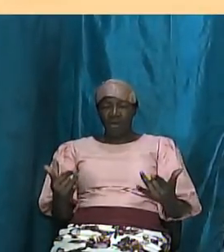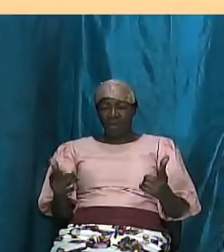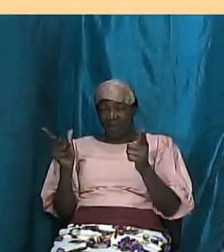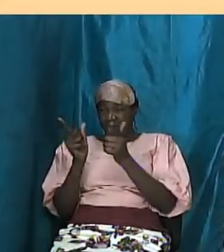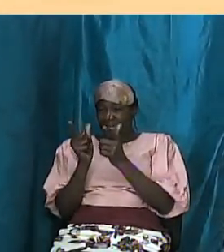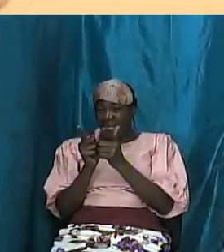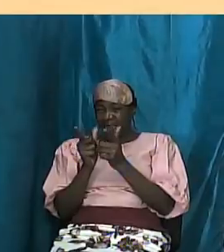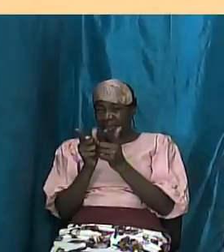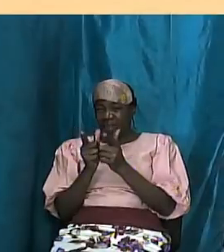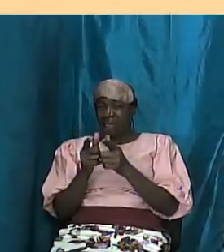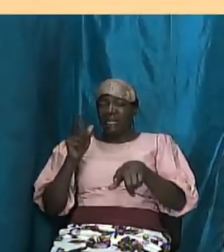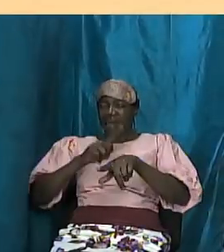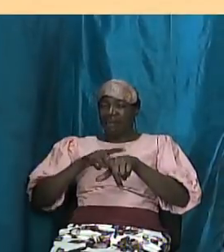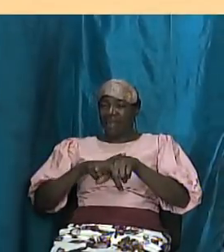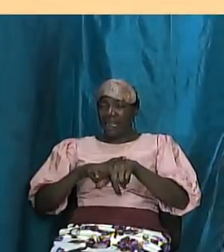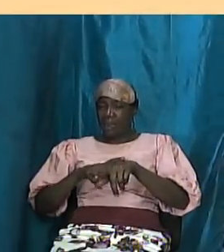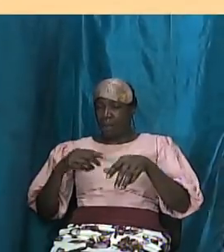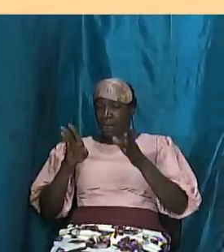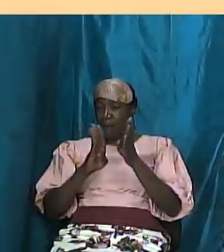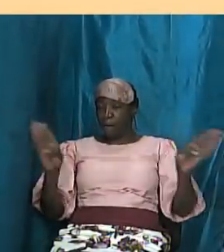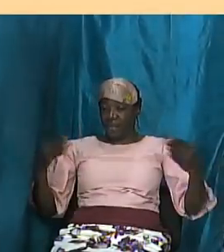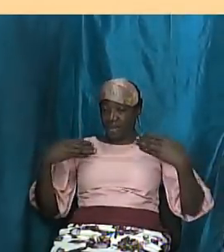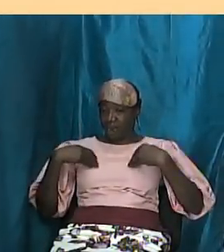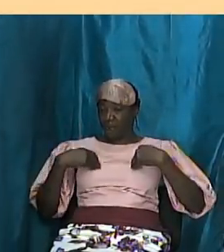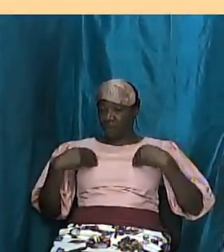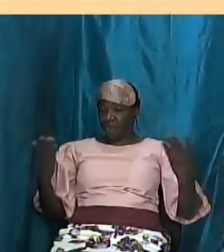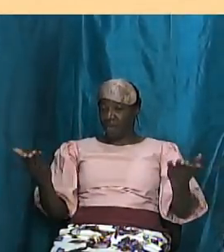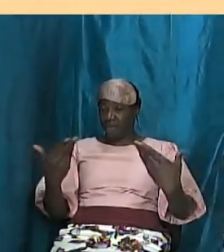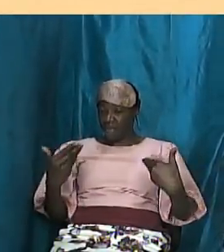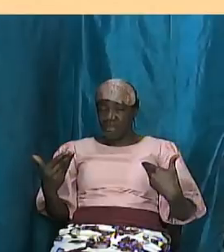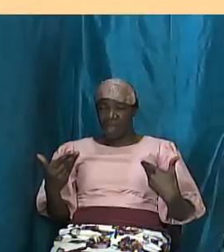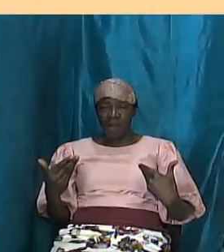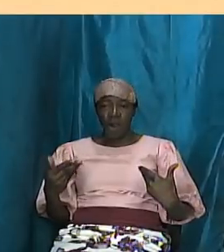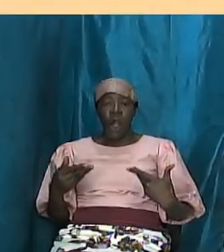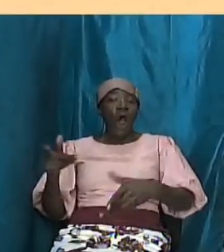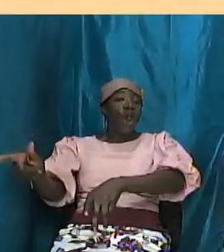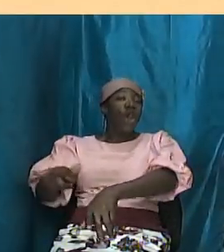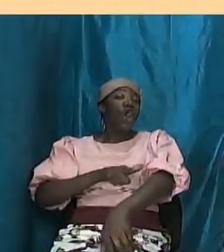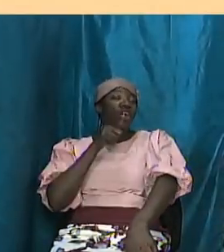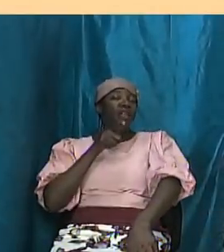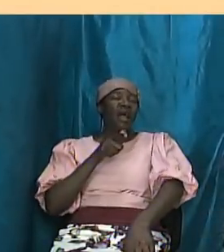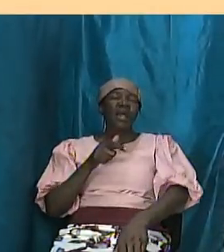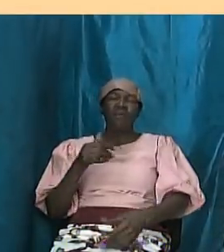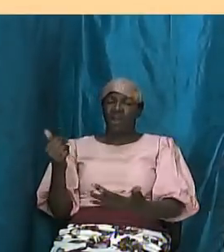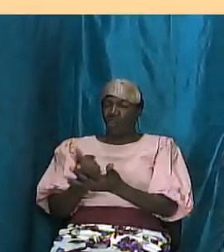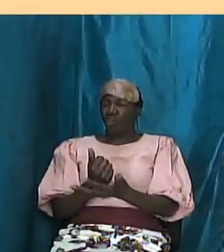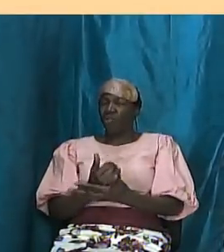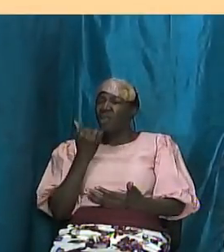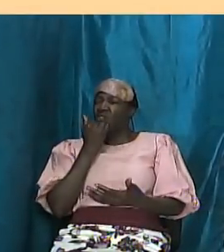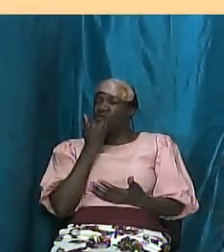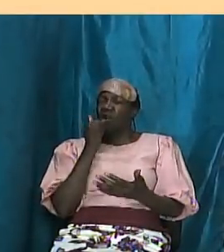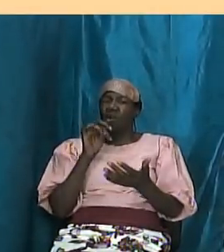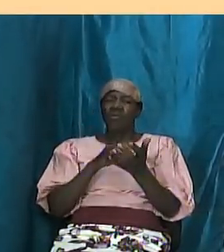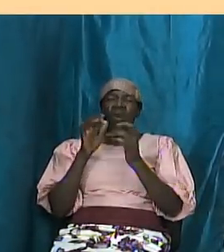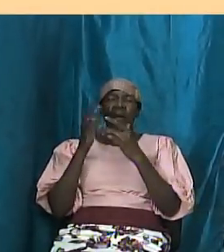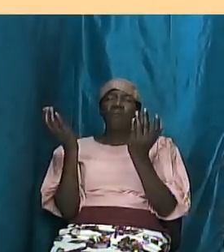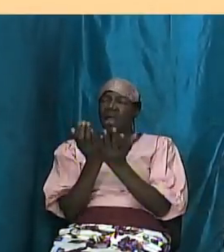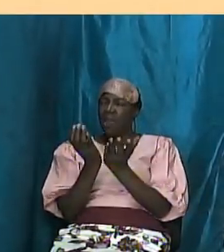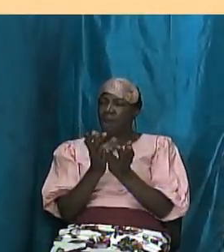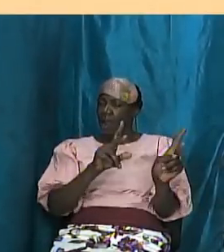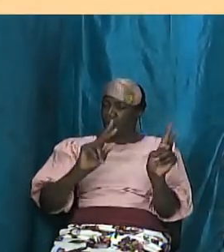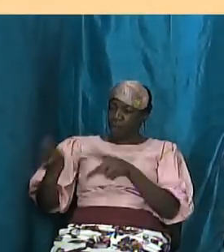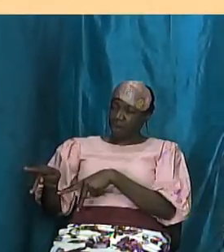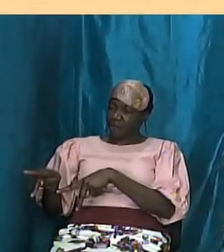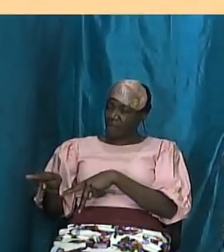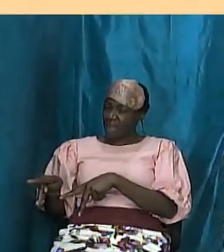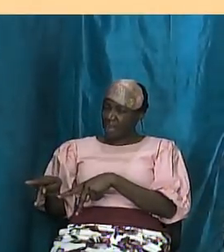are millions of years, hundreds of millions. Something is wrong with the Bible. Put it aside and be enlightened and follow. But if